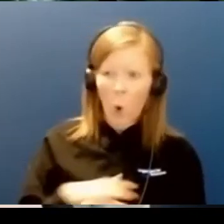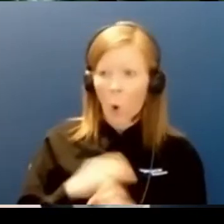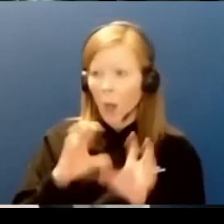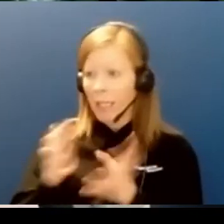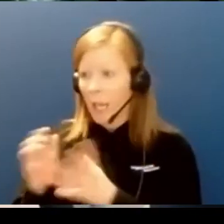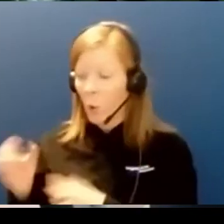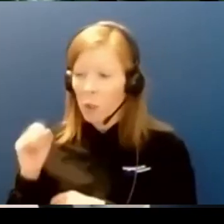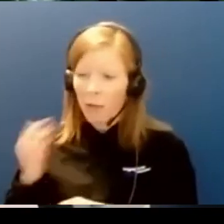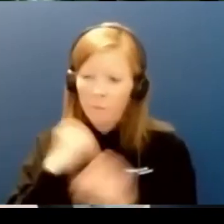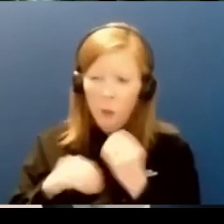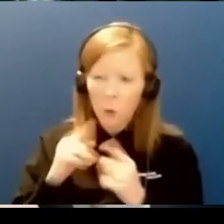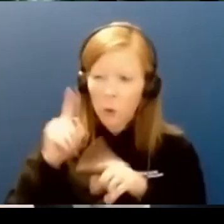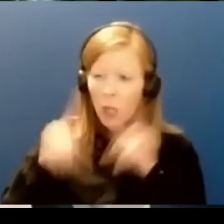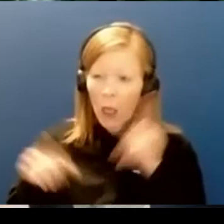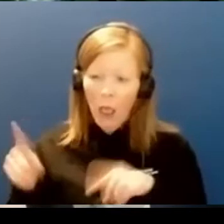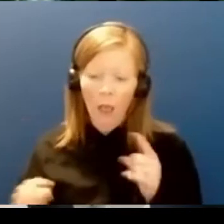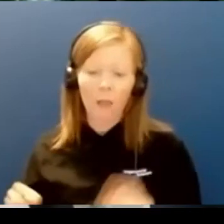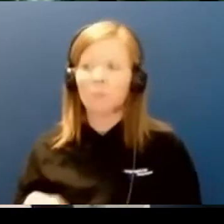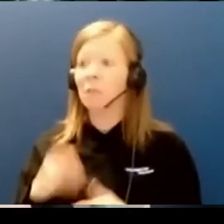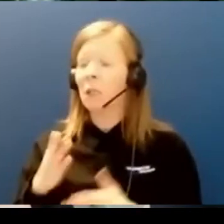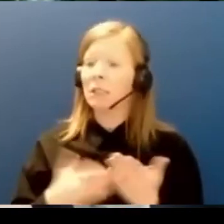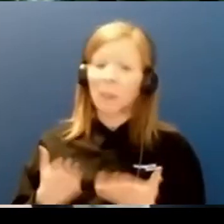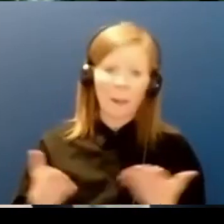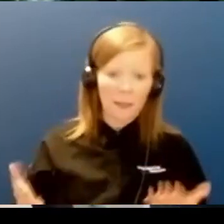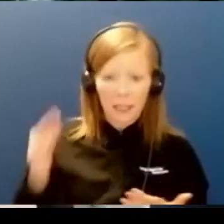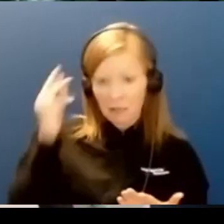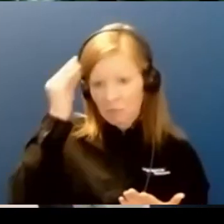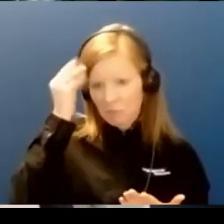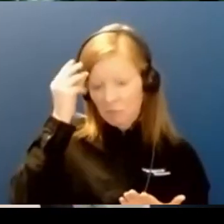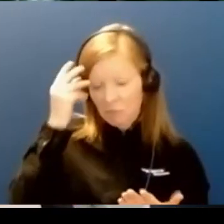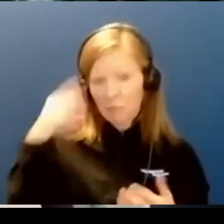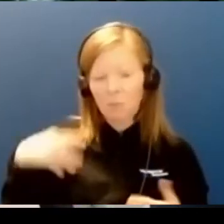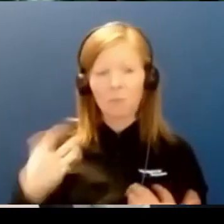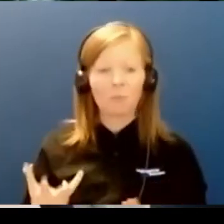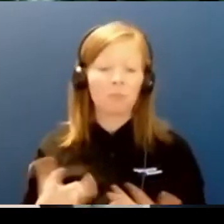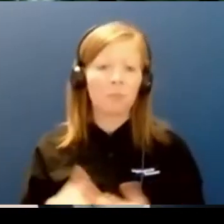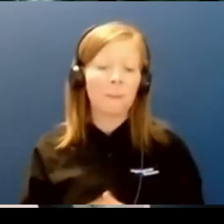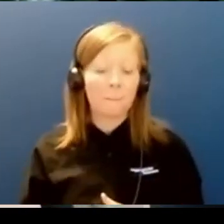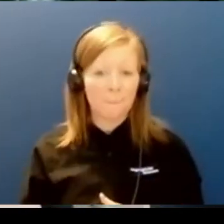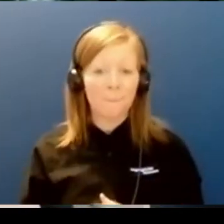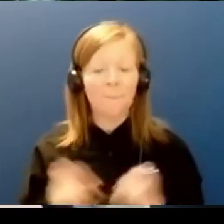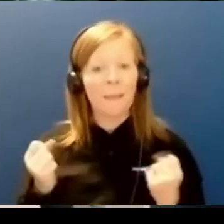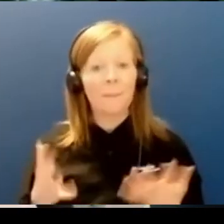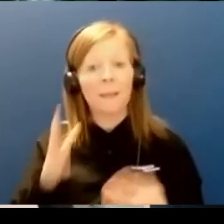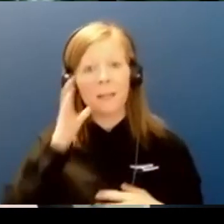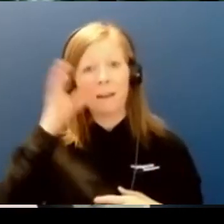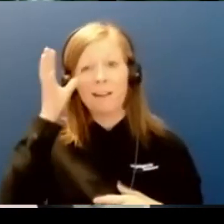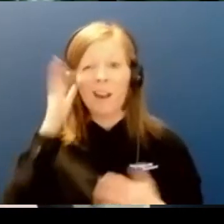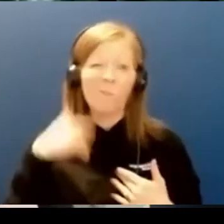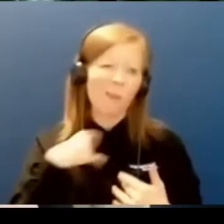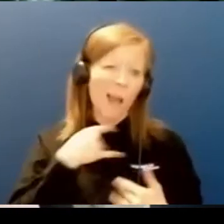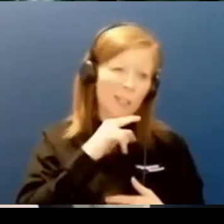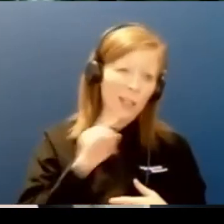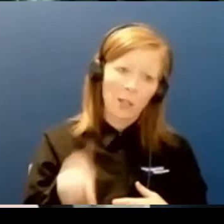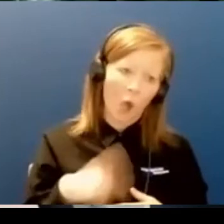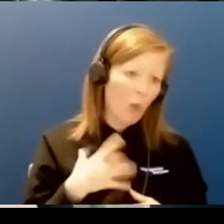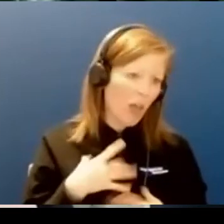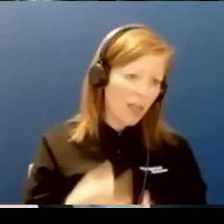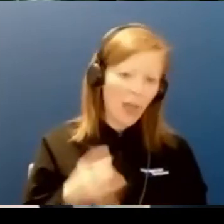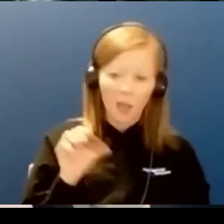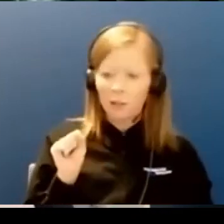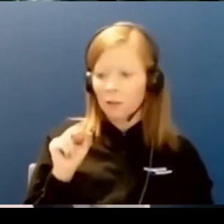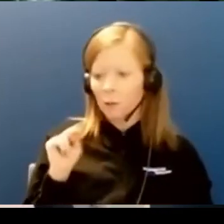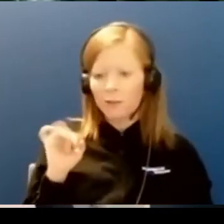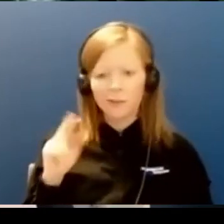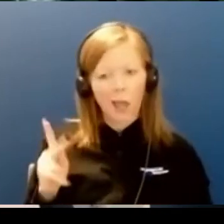that. Some things to keep in mind. So, a lot of parents say, well, my kid only likes to snack very frequently. He doesn't like to sit